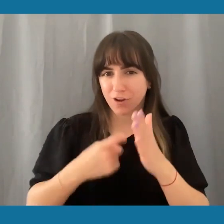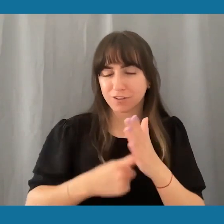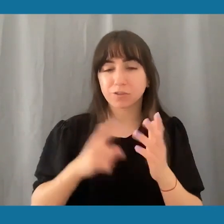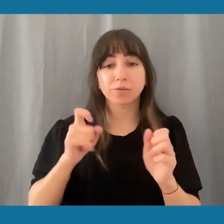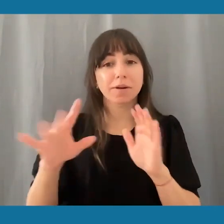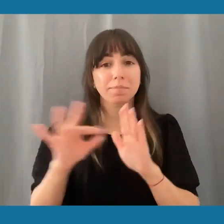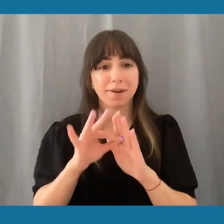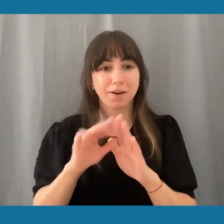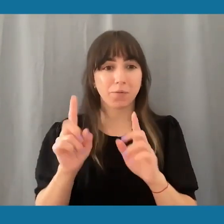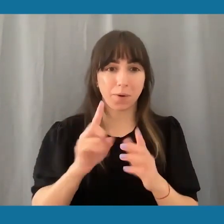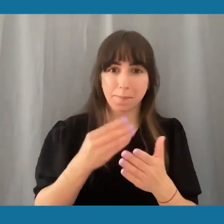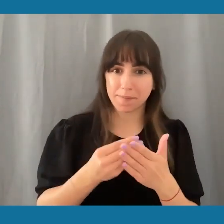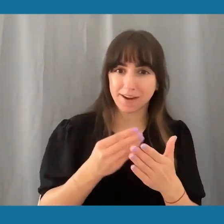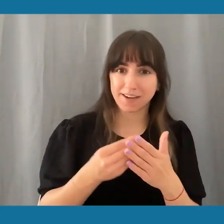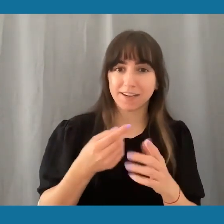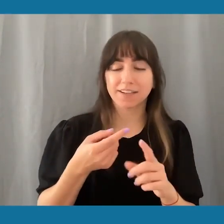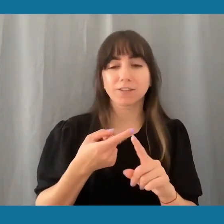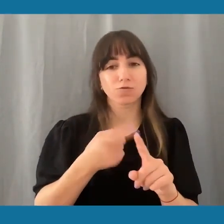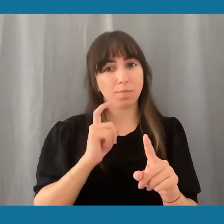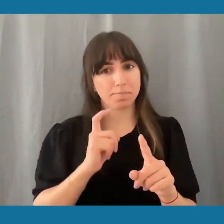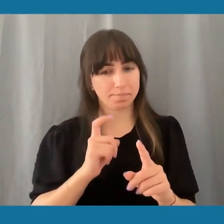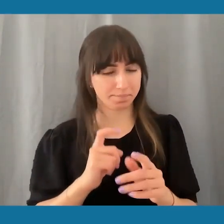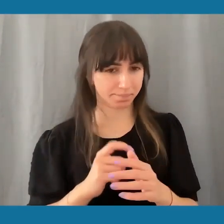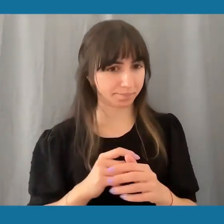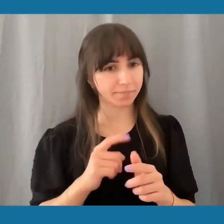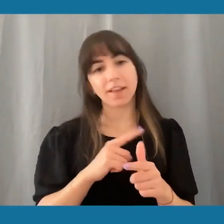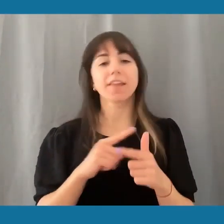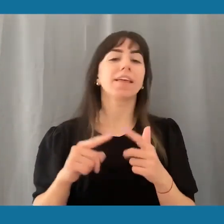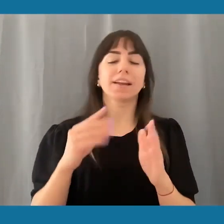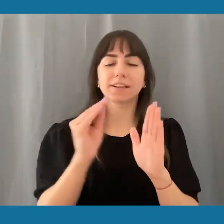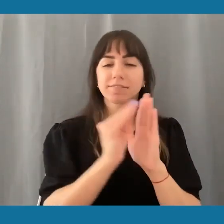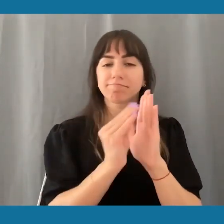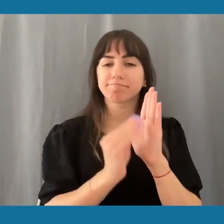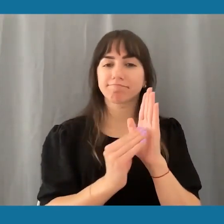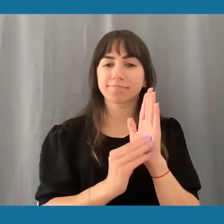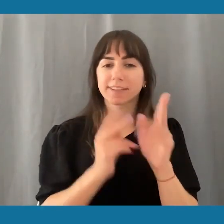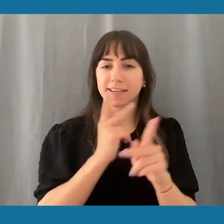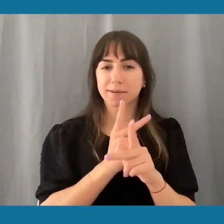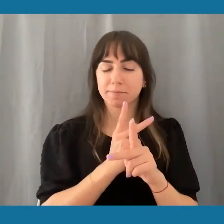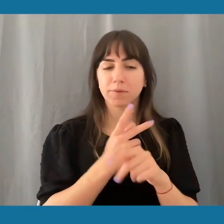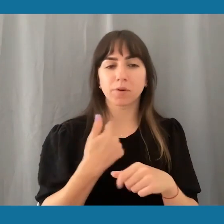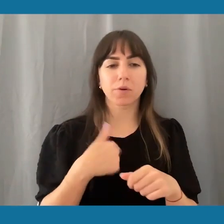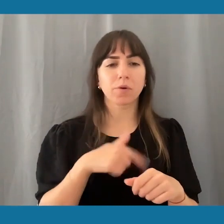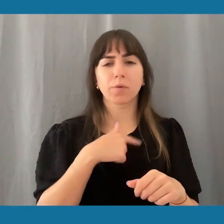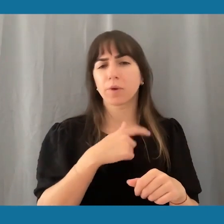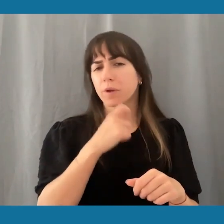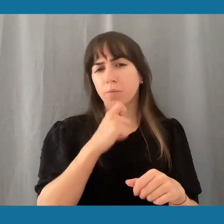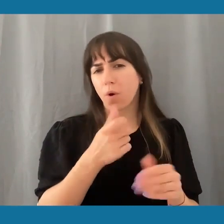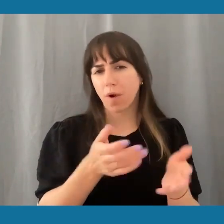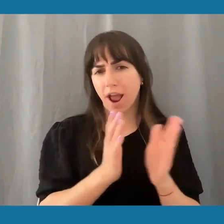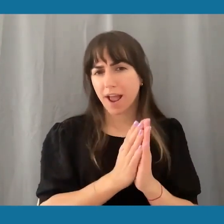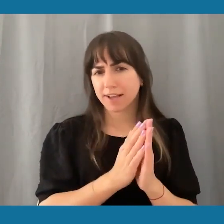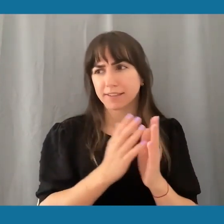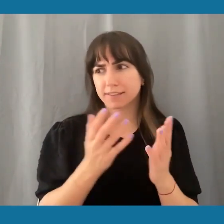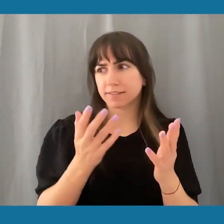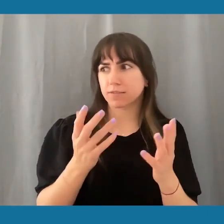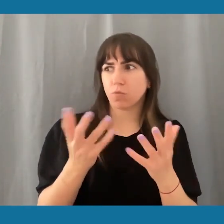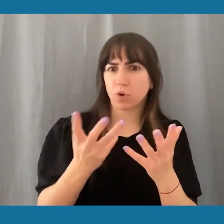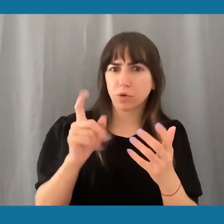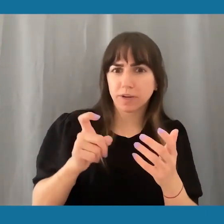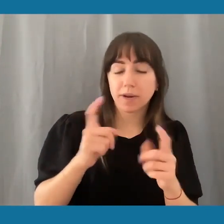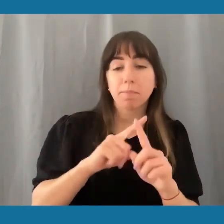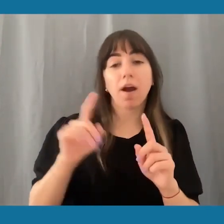what you use the funds for, but the IRS may, or Social Security Administration if you're on SSI. But what can you actually use the funds